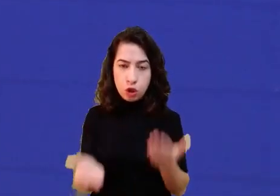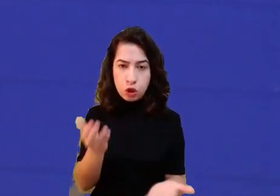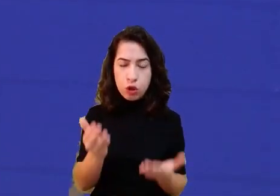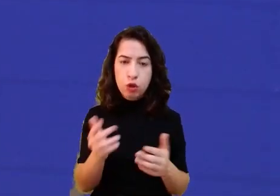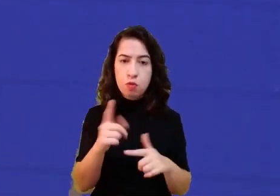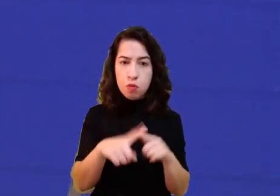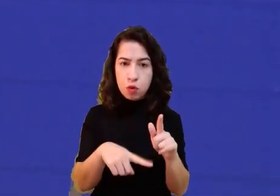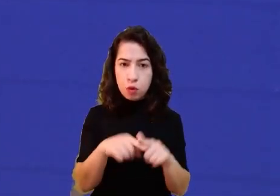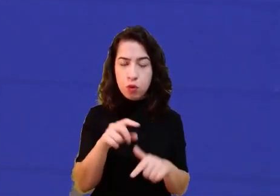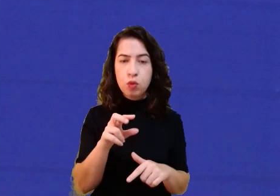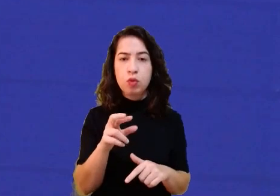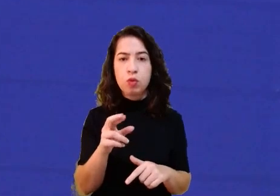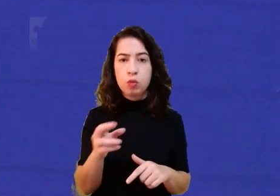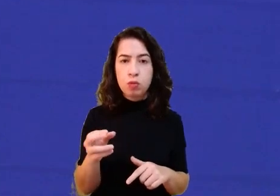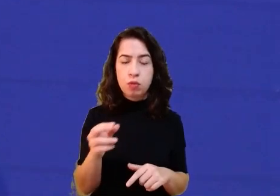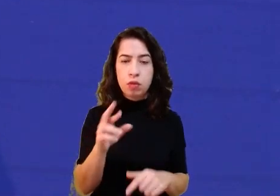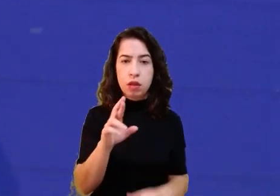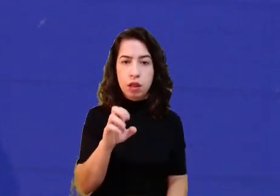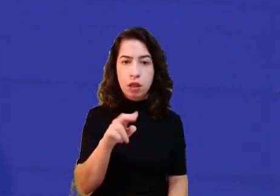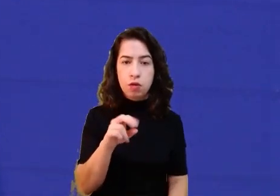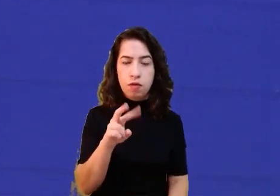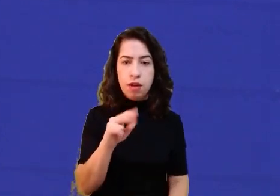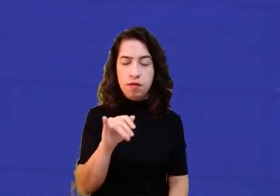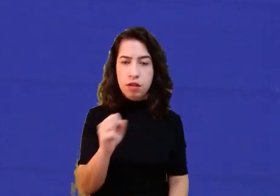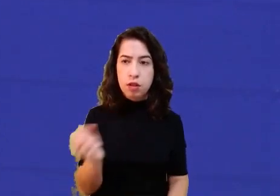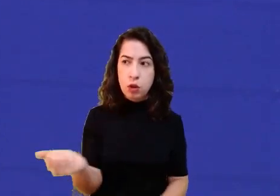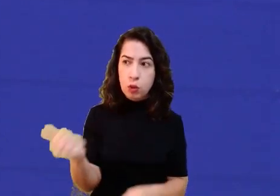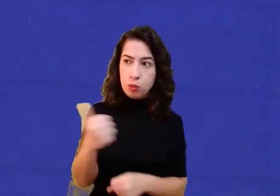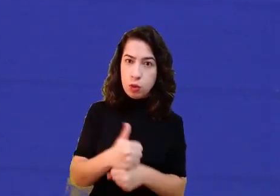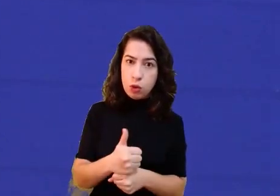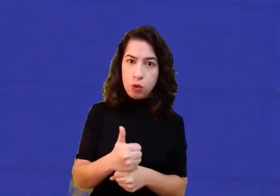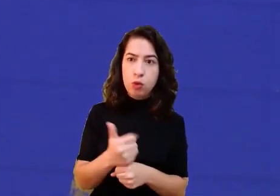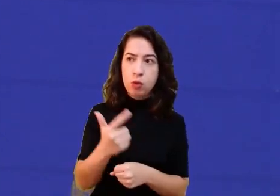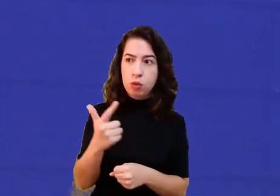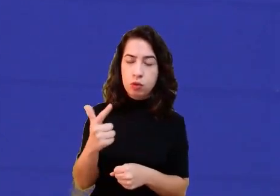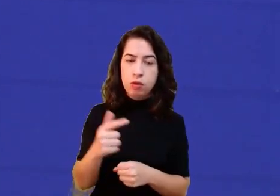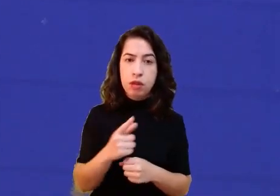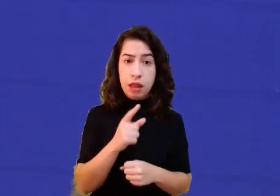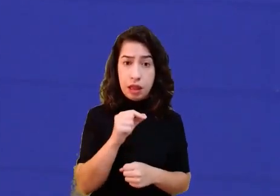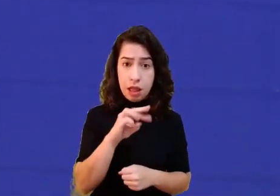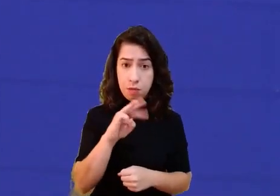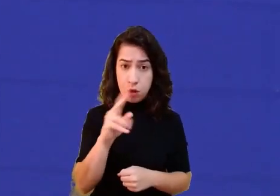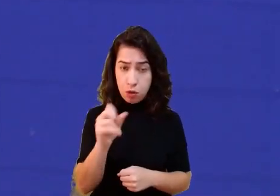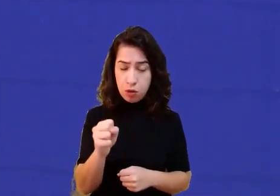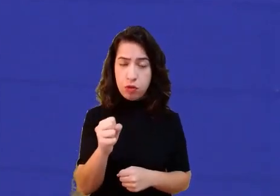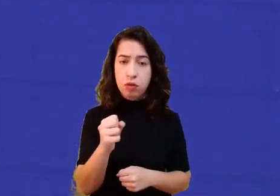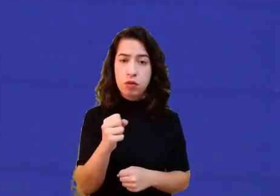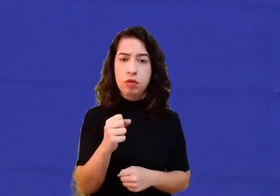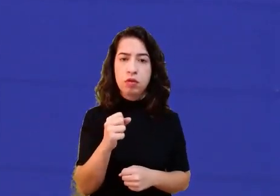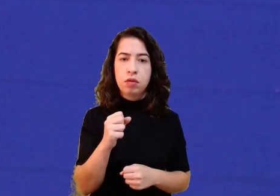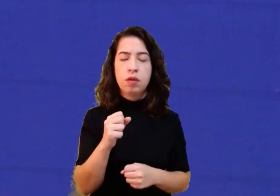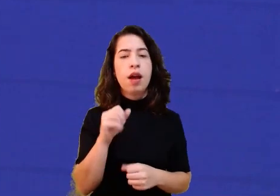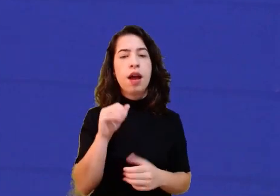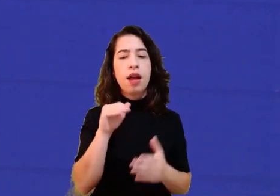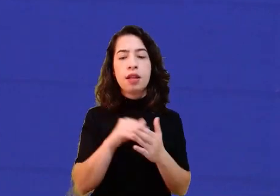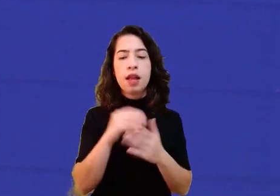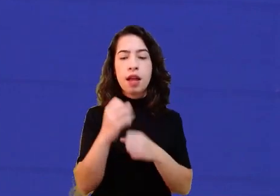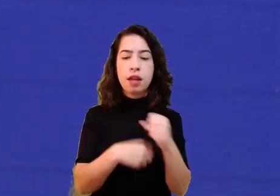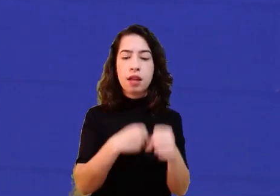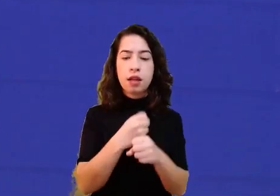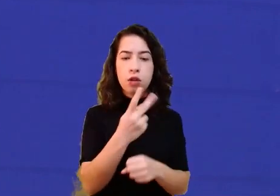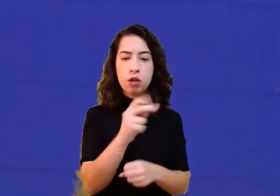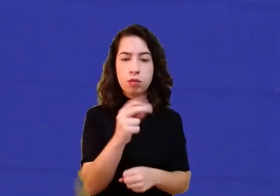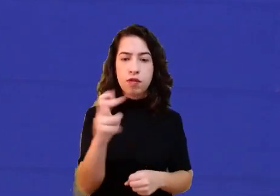that are from renewable sources to replace a fossil based products, until 2025,